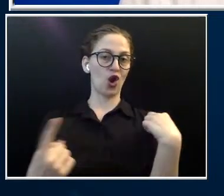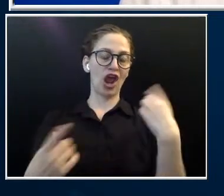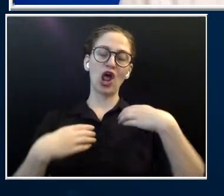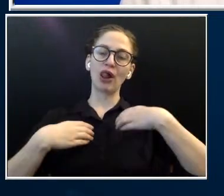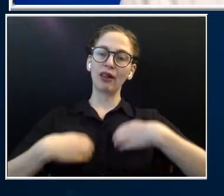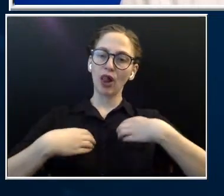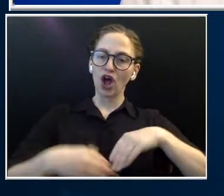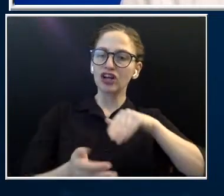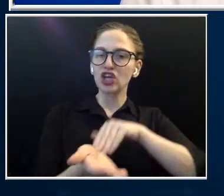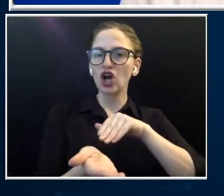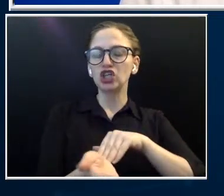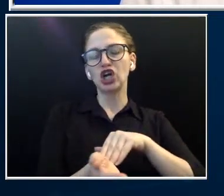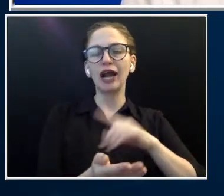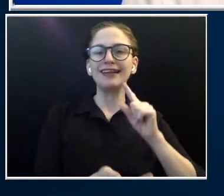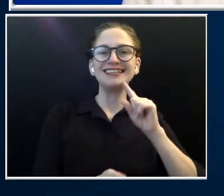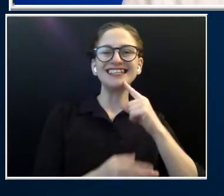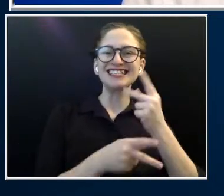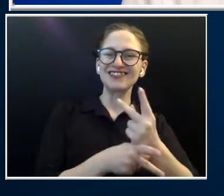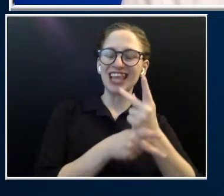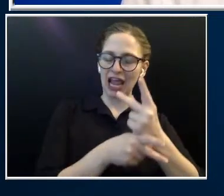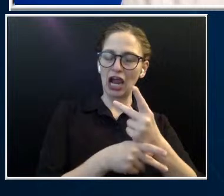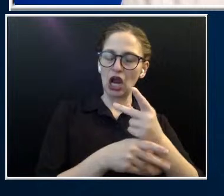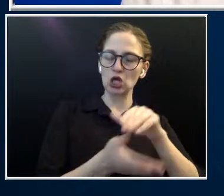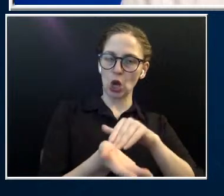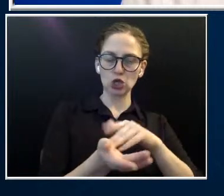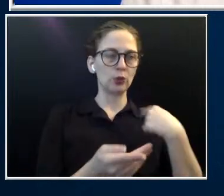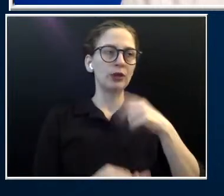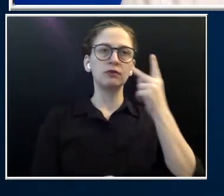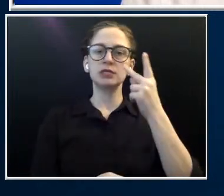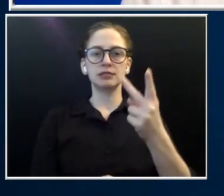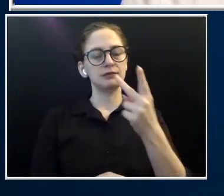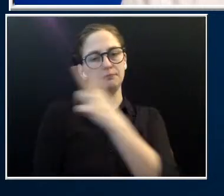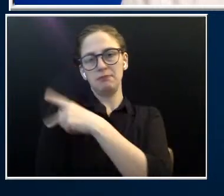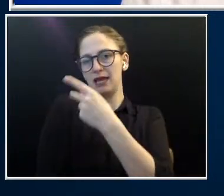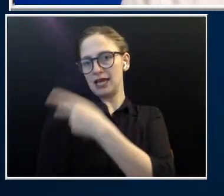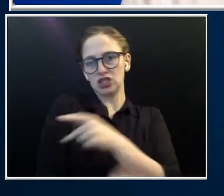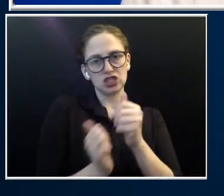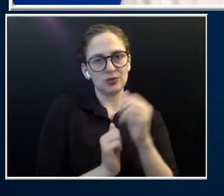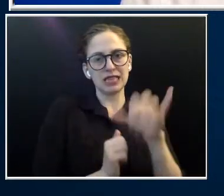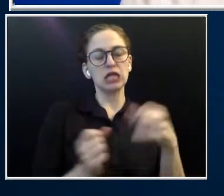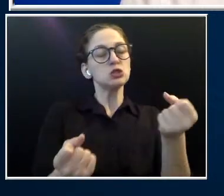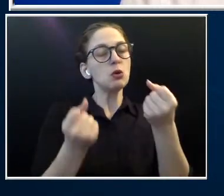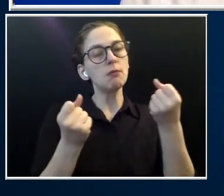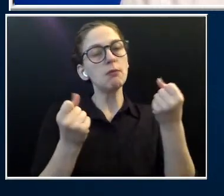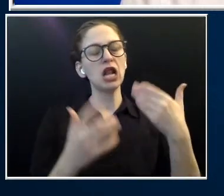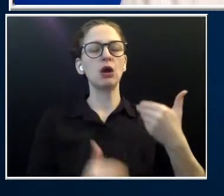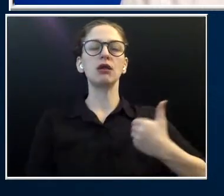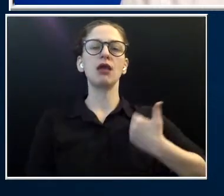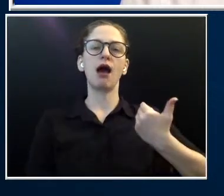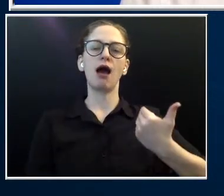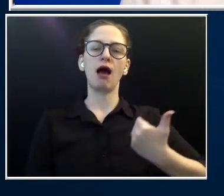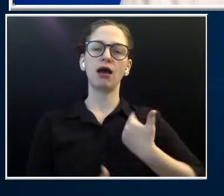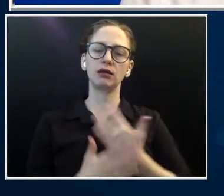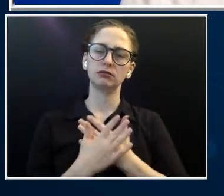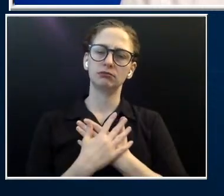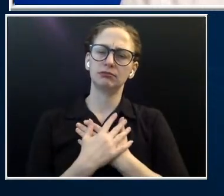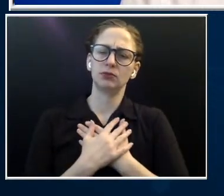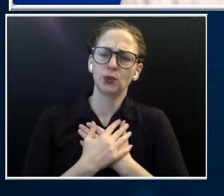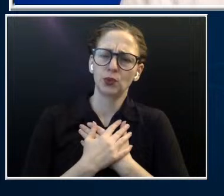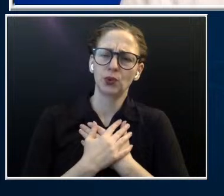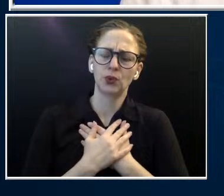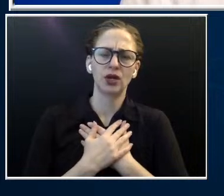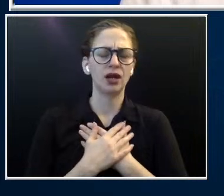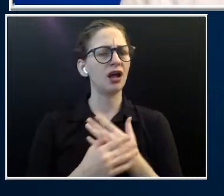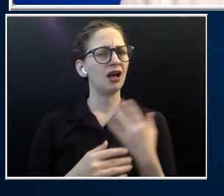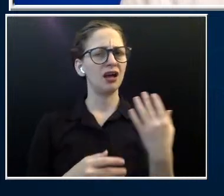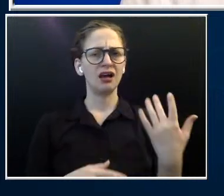We would see patients with this, and so many of them are young, and it is just a tragedy because the pain is real. The insult to the